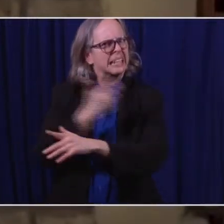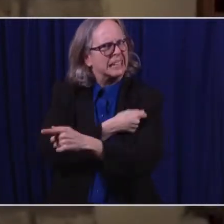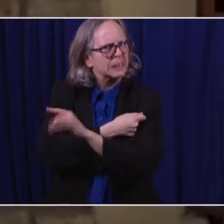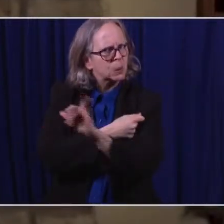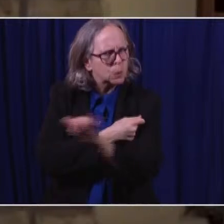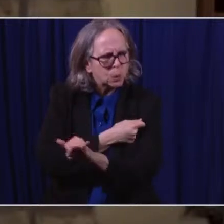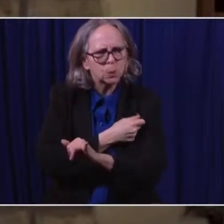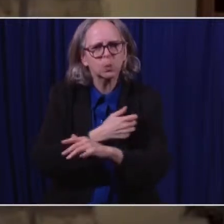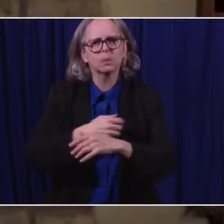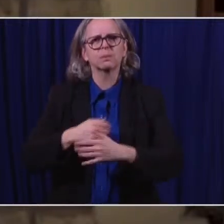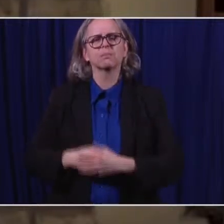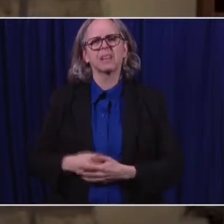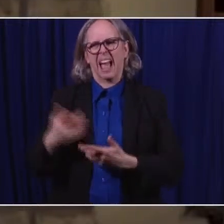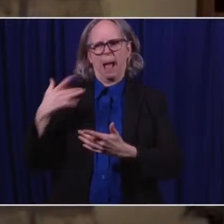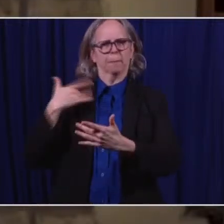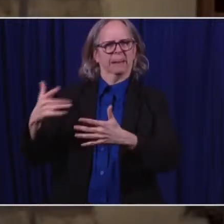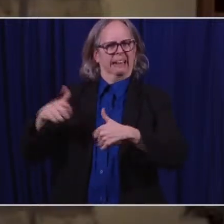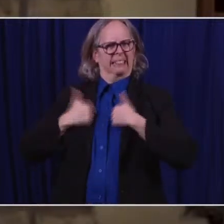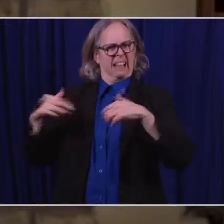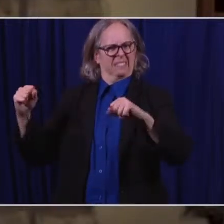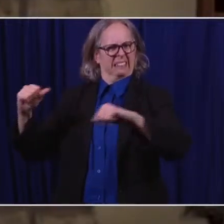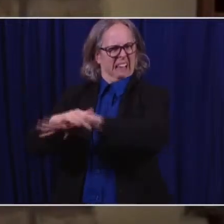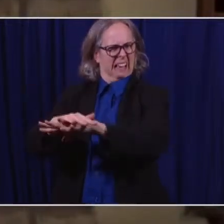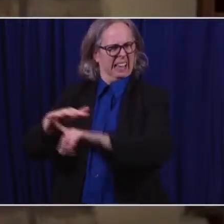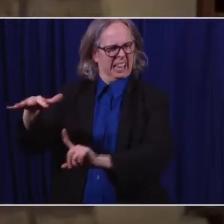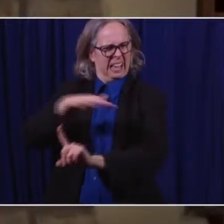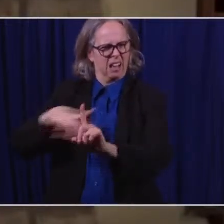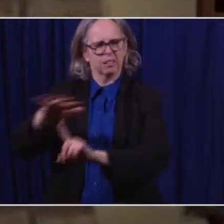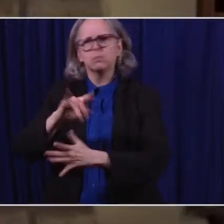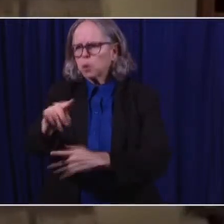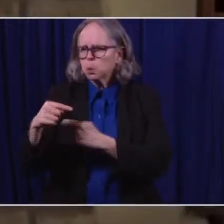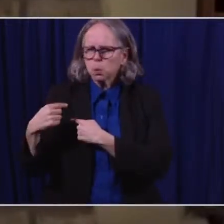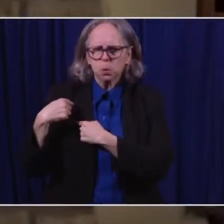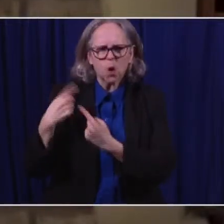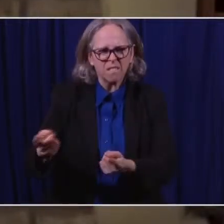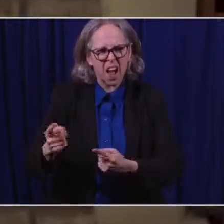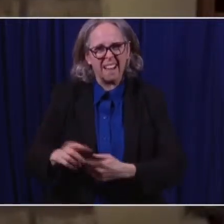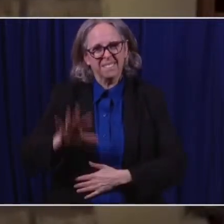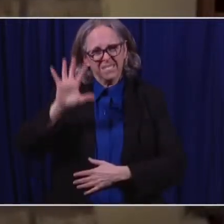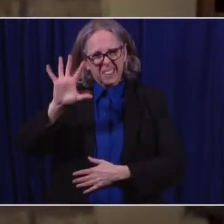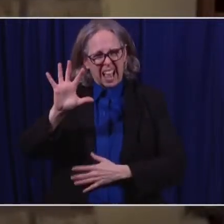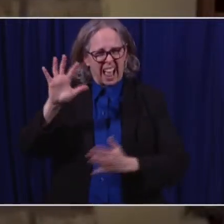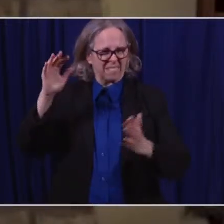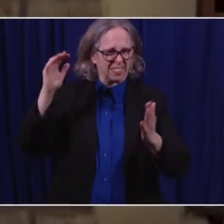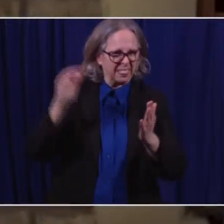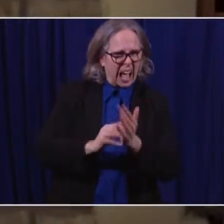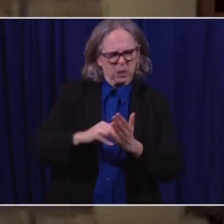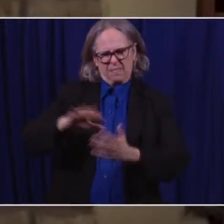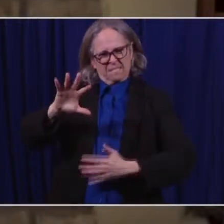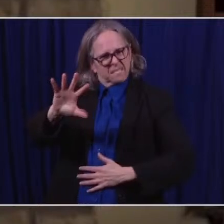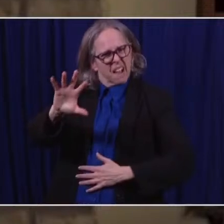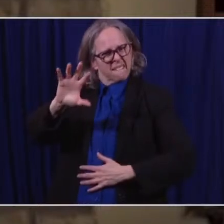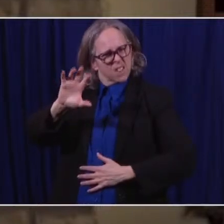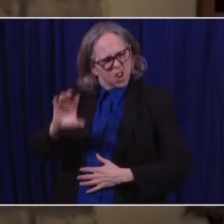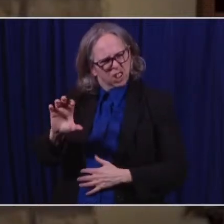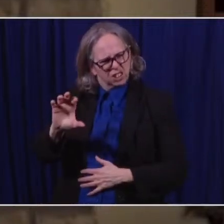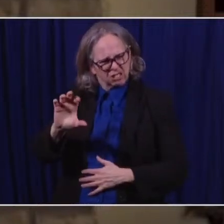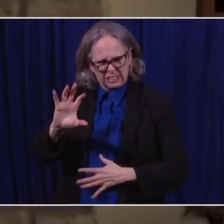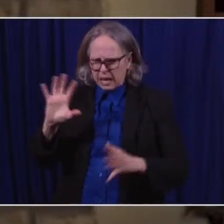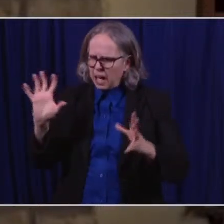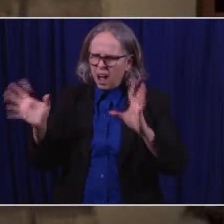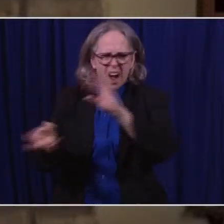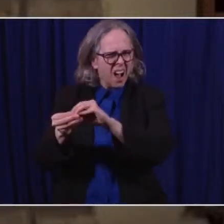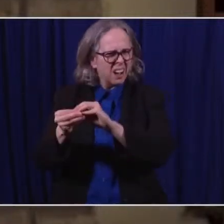We've been able to vaccinate so far, 5,500 vaccinated so far. We continue to